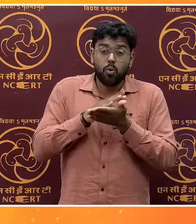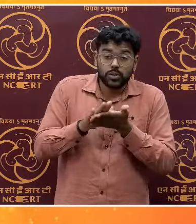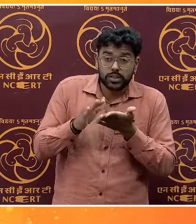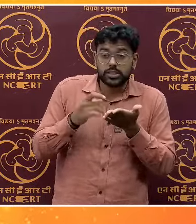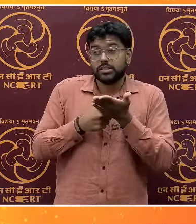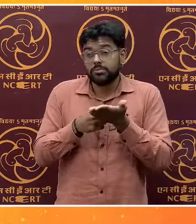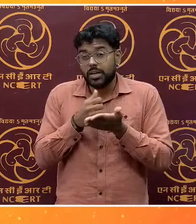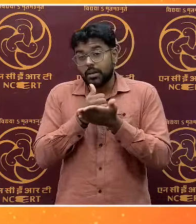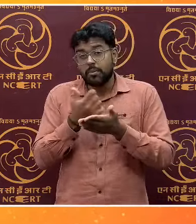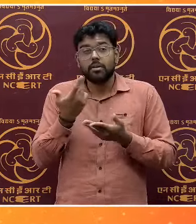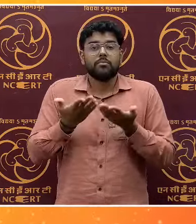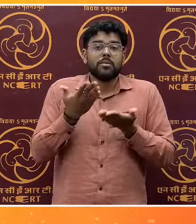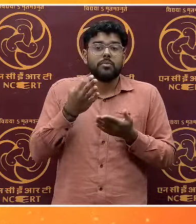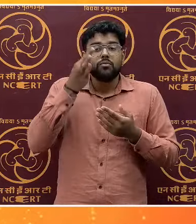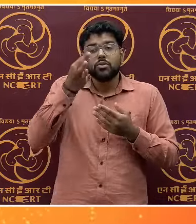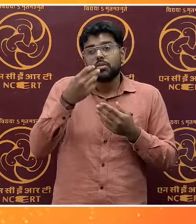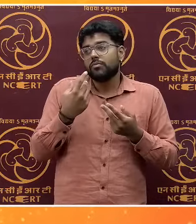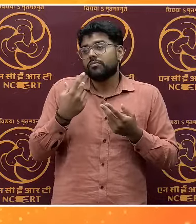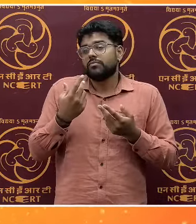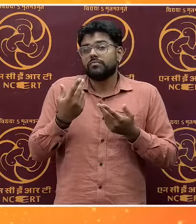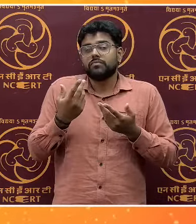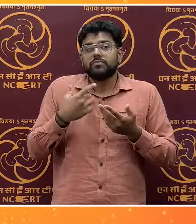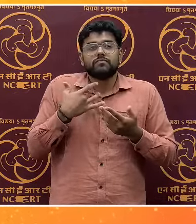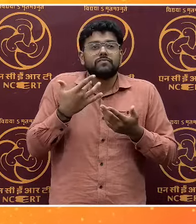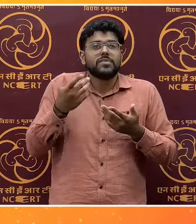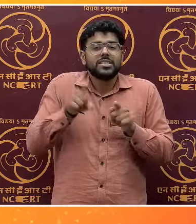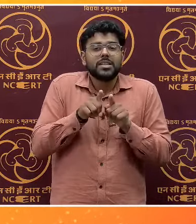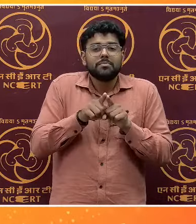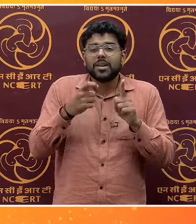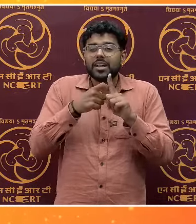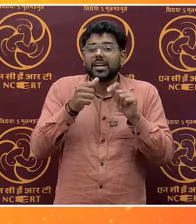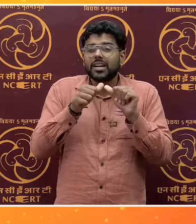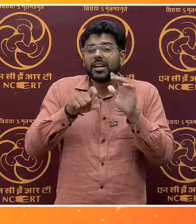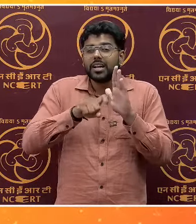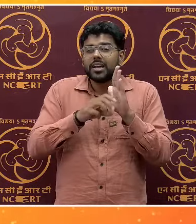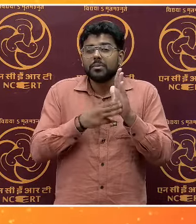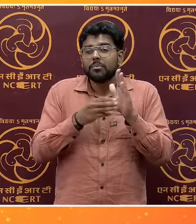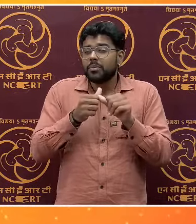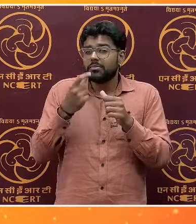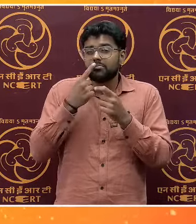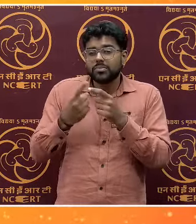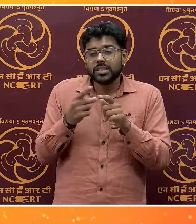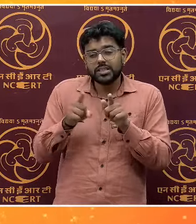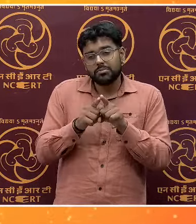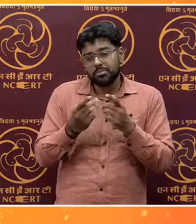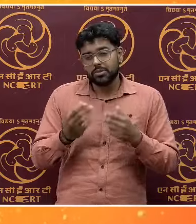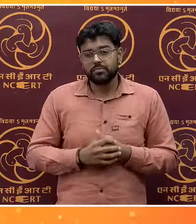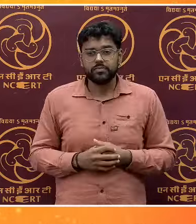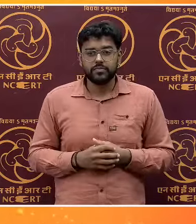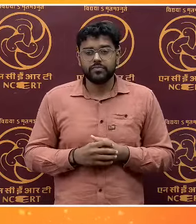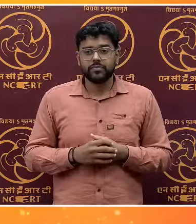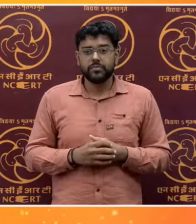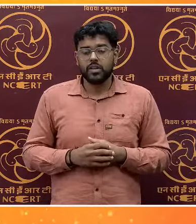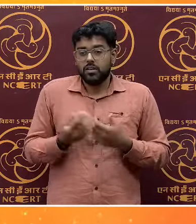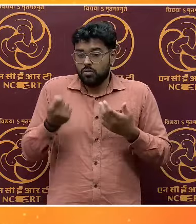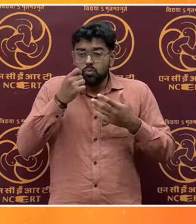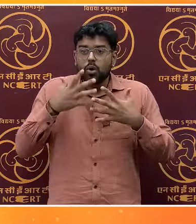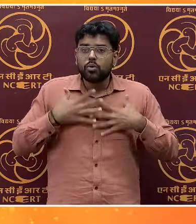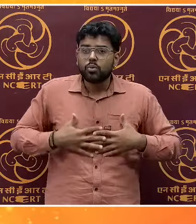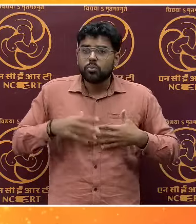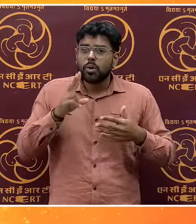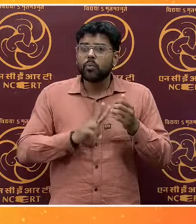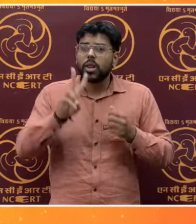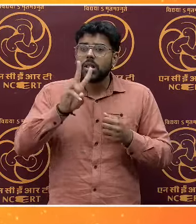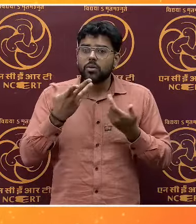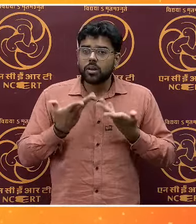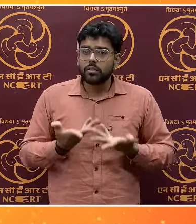will be helped. So I think, as you said, law of karma, that works. yeah, and ma'am, humanity above all, Yes. and human